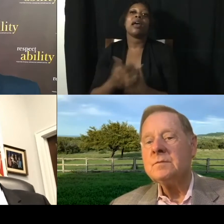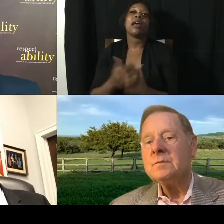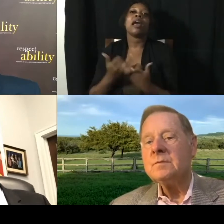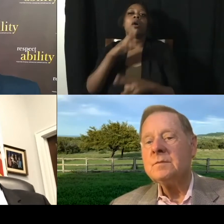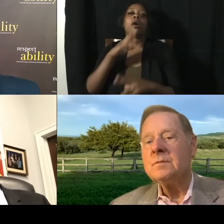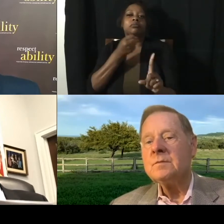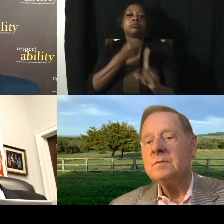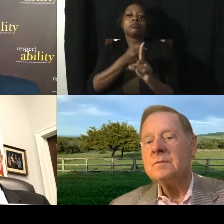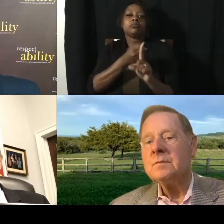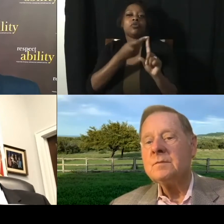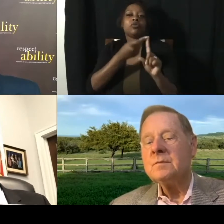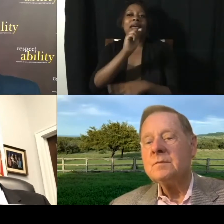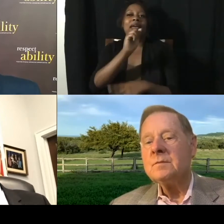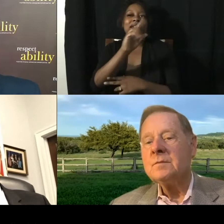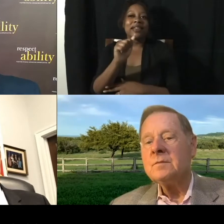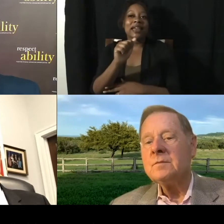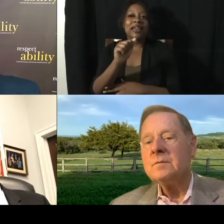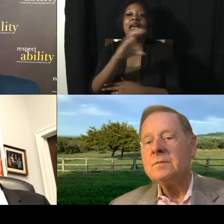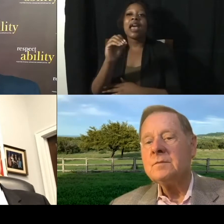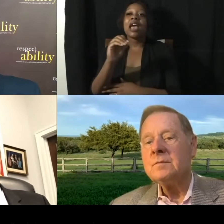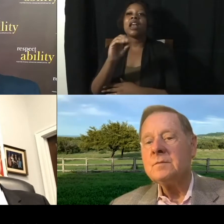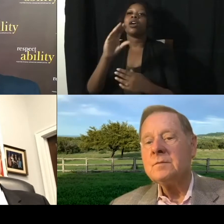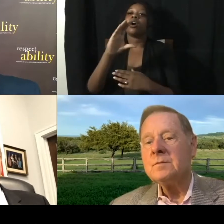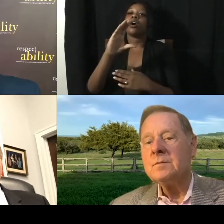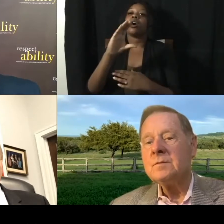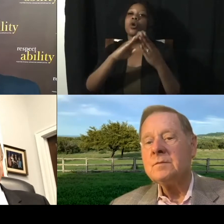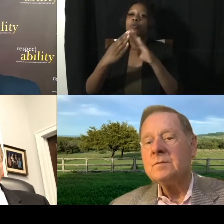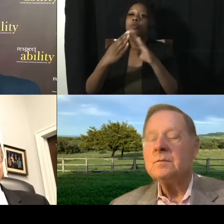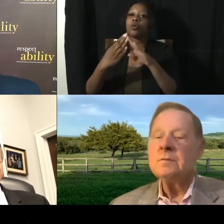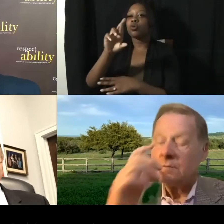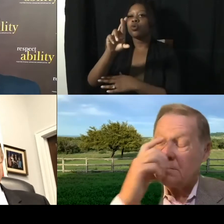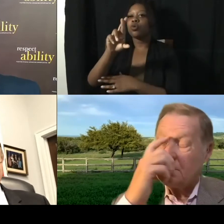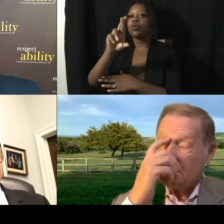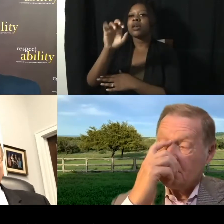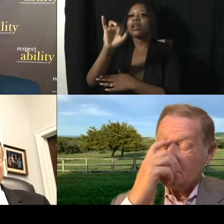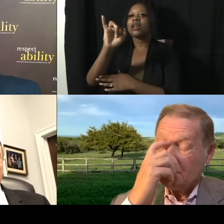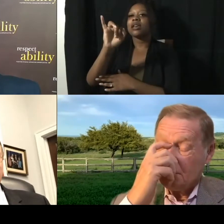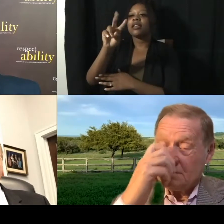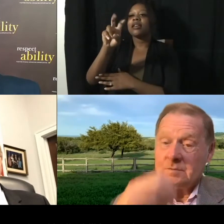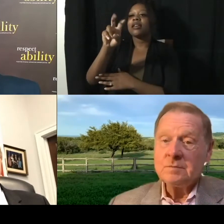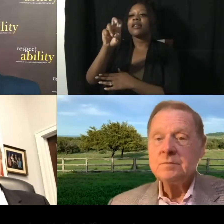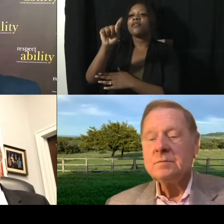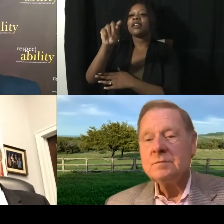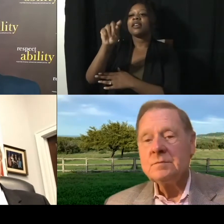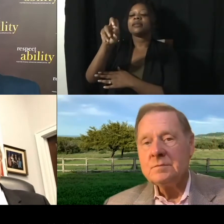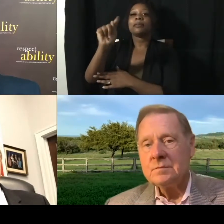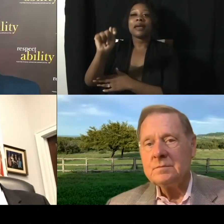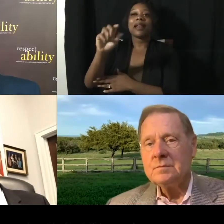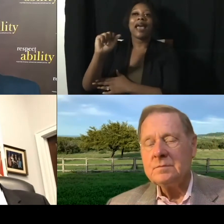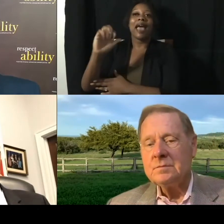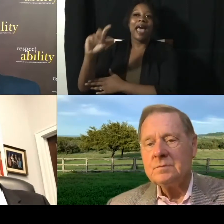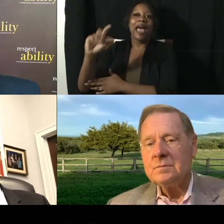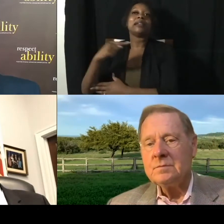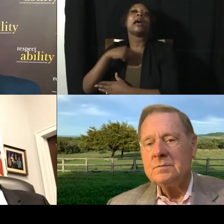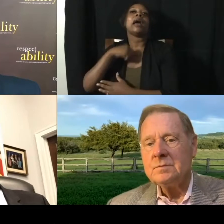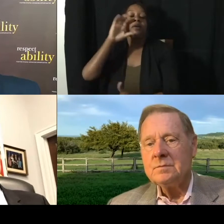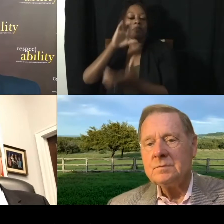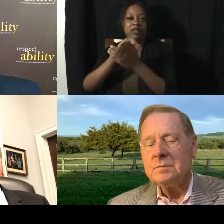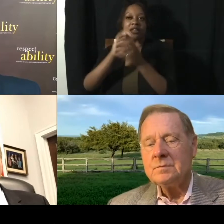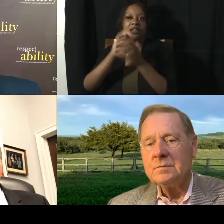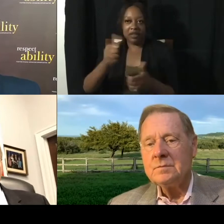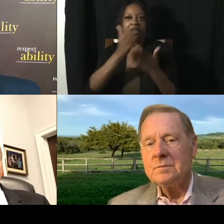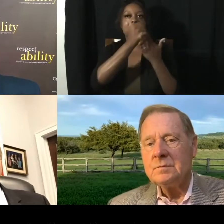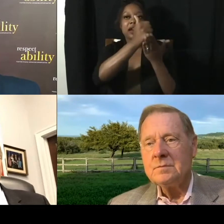Act, which I believe can help people with disabilities and is